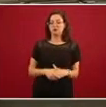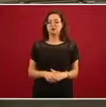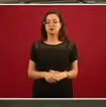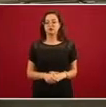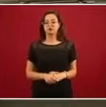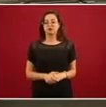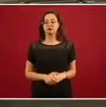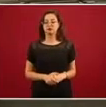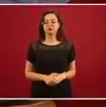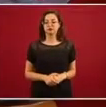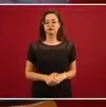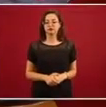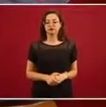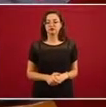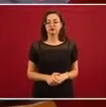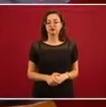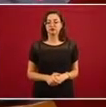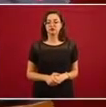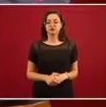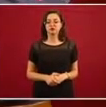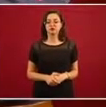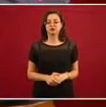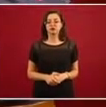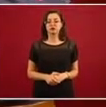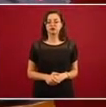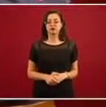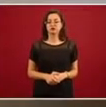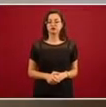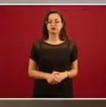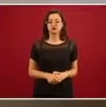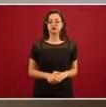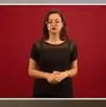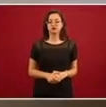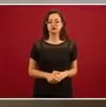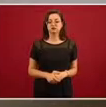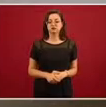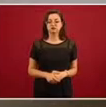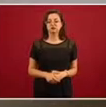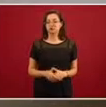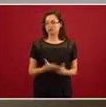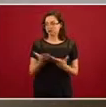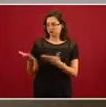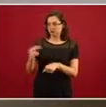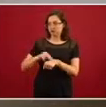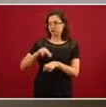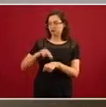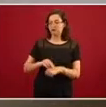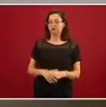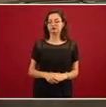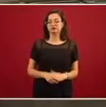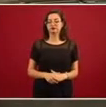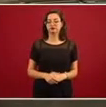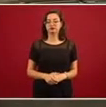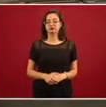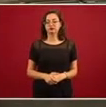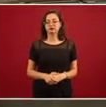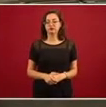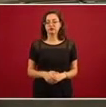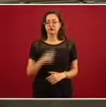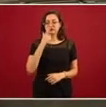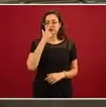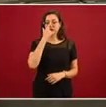lacking the health services, etc. But I would like to know the information about the study that you are talking about.